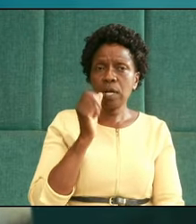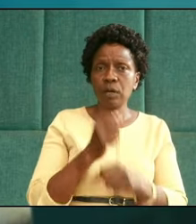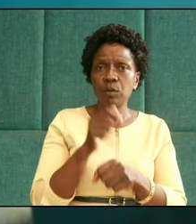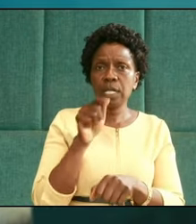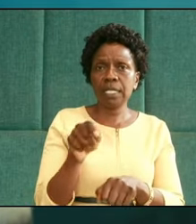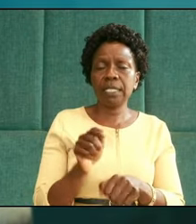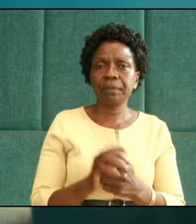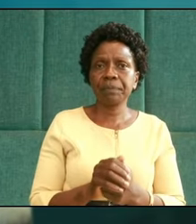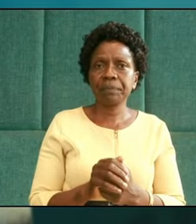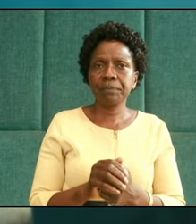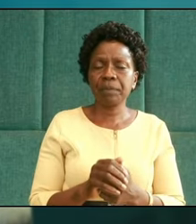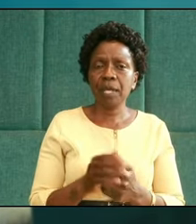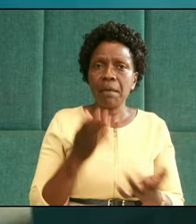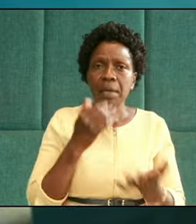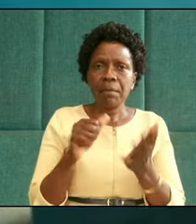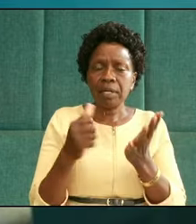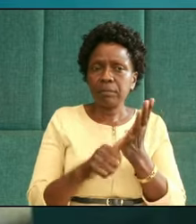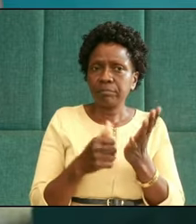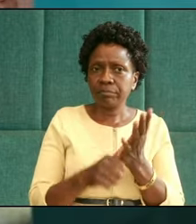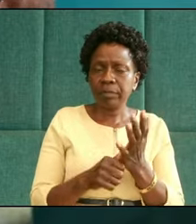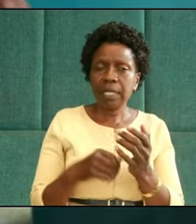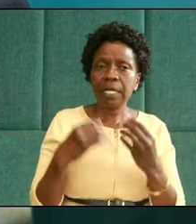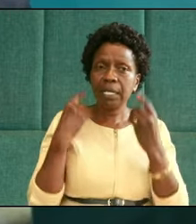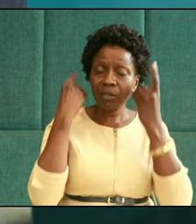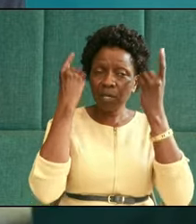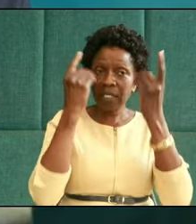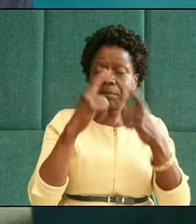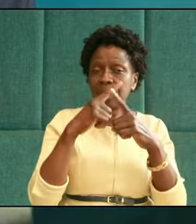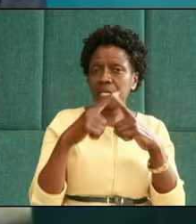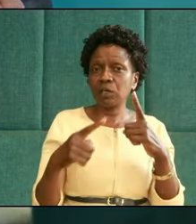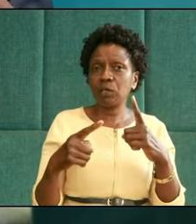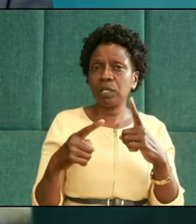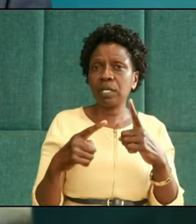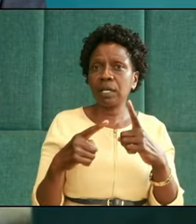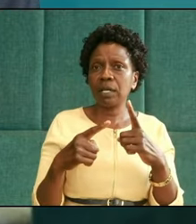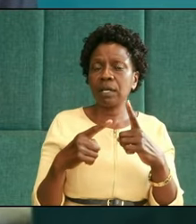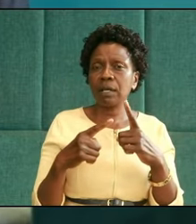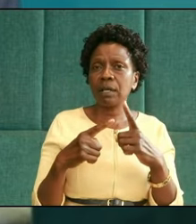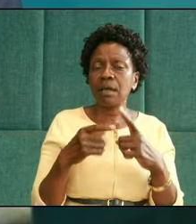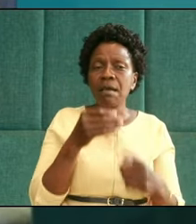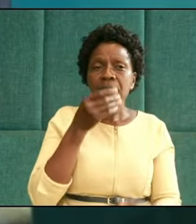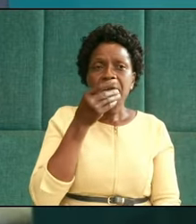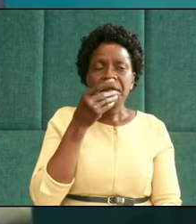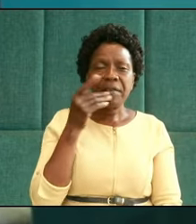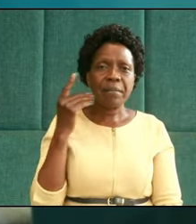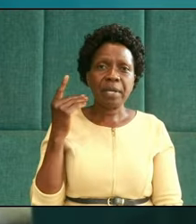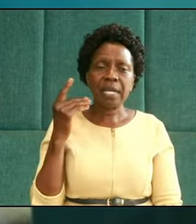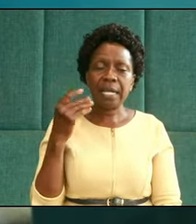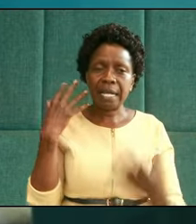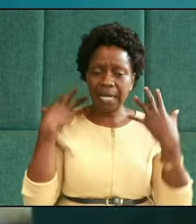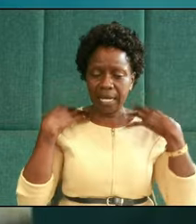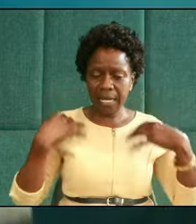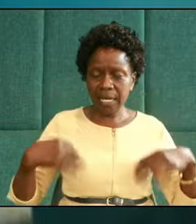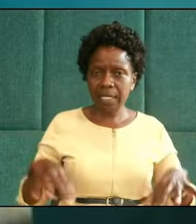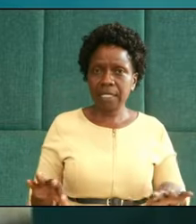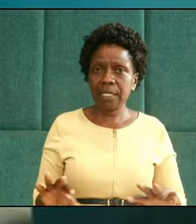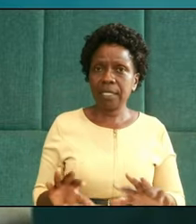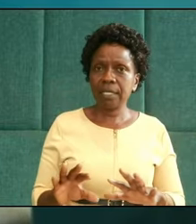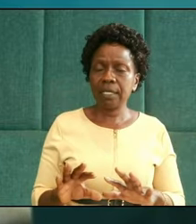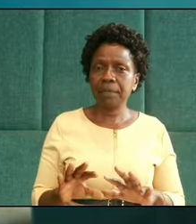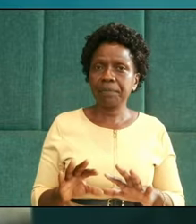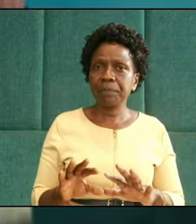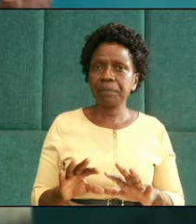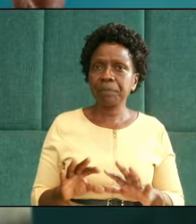Shall tribulation, shall distress, shall persecution, shall famine, shall nakedness, shall